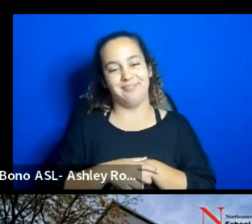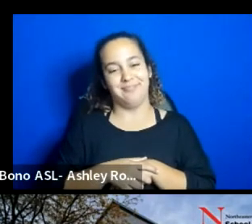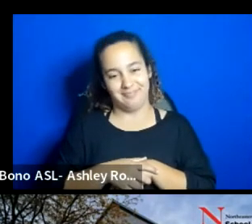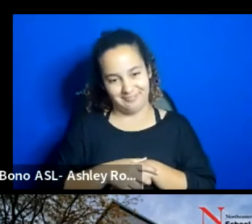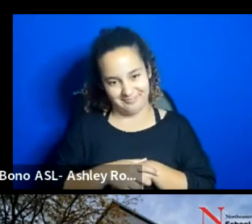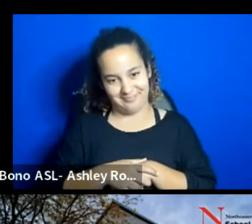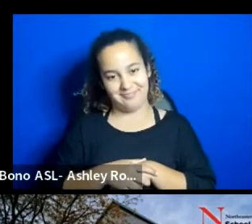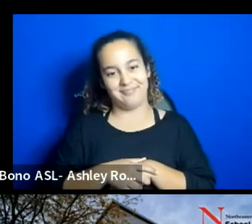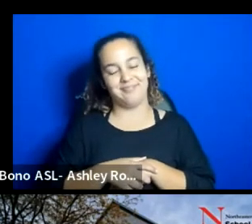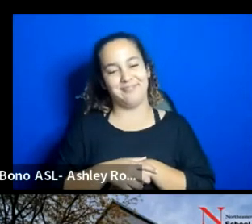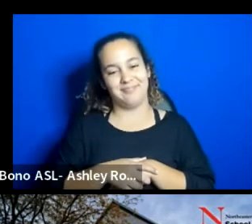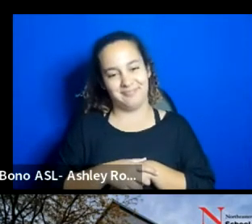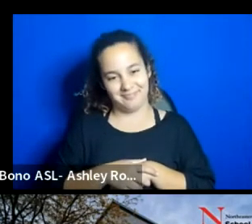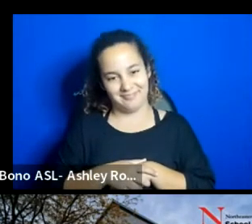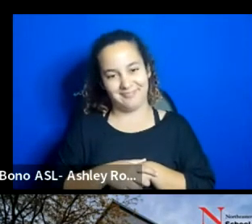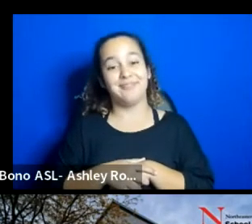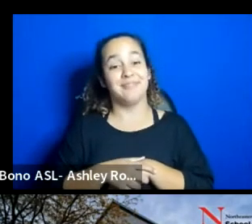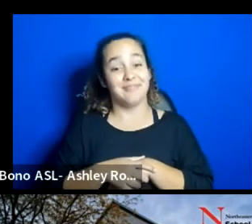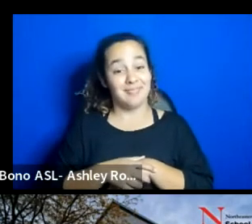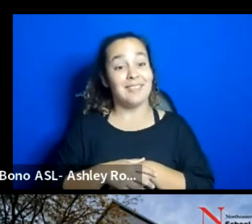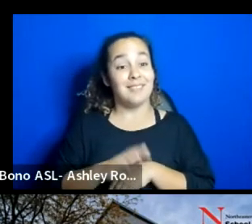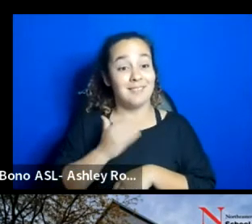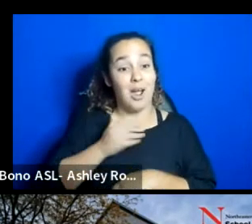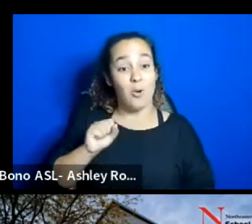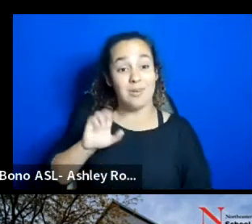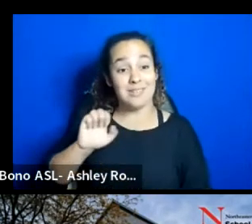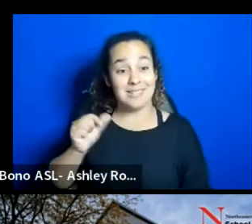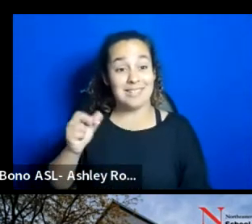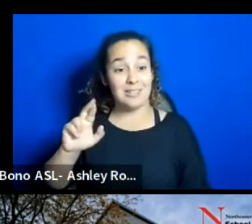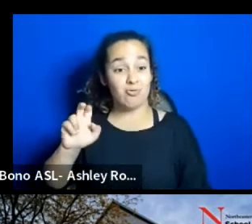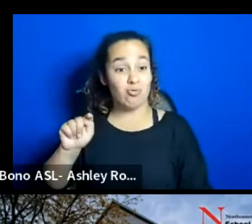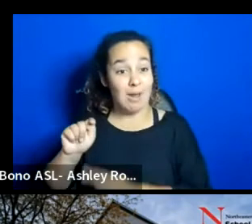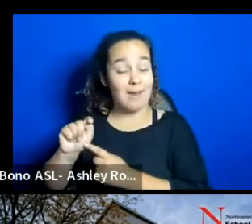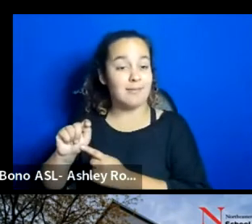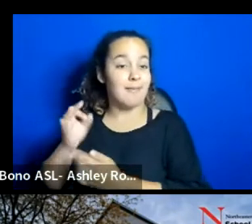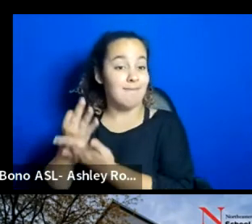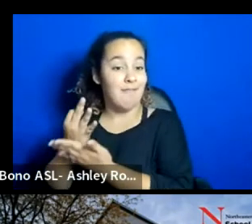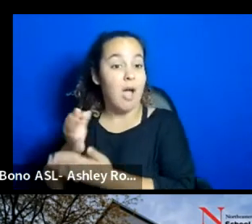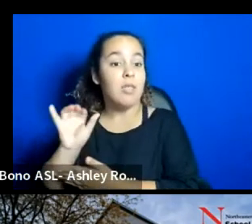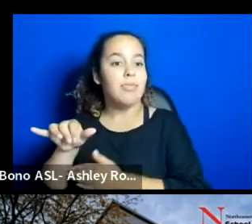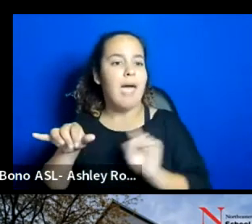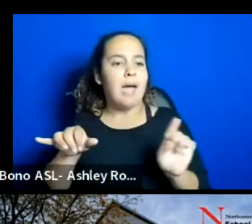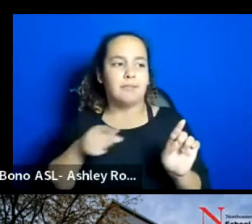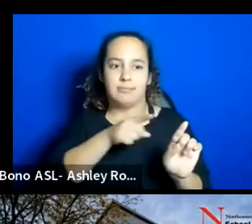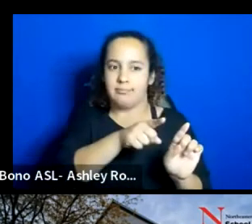application for seed grant funding for a new digital legal history project.